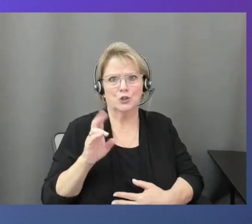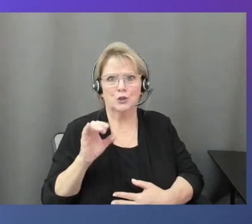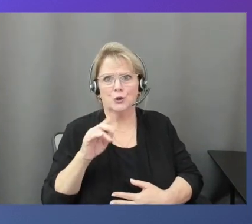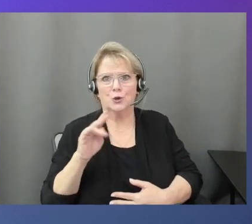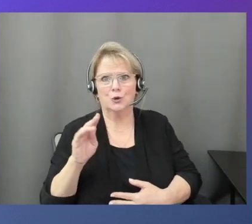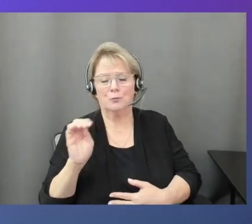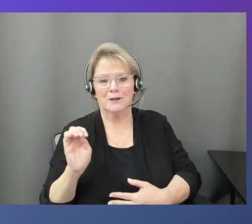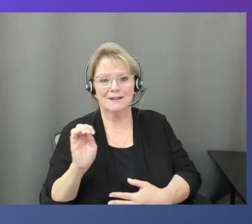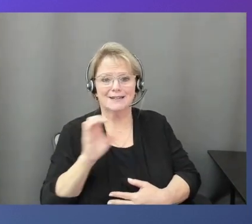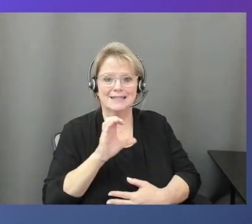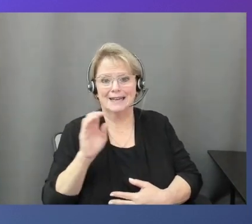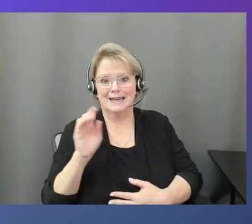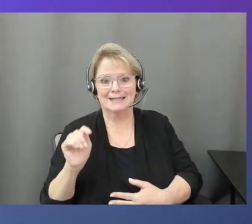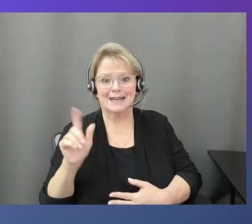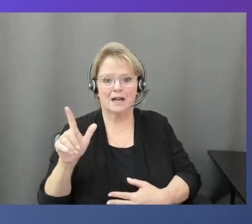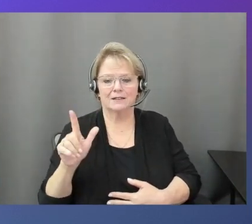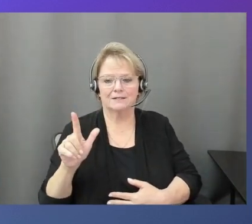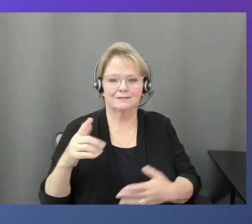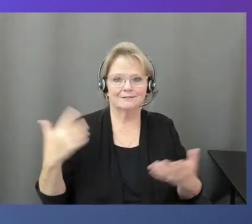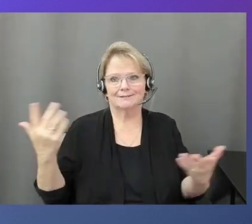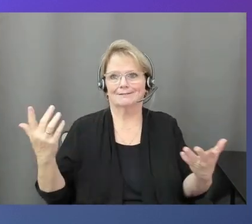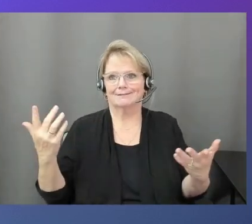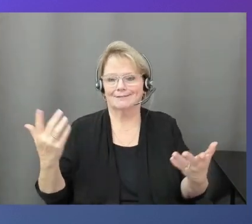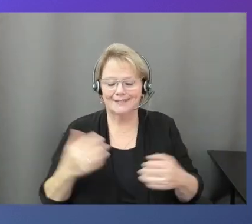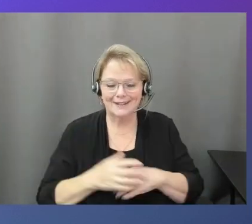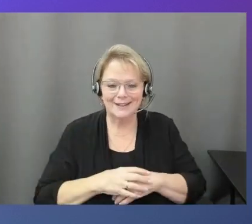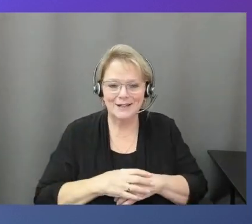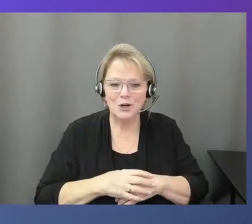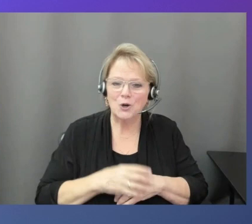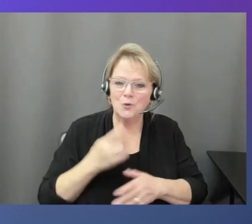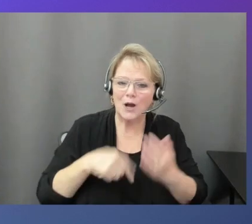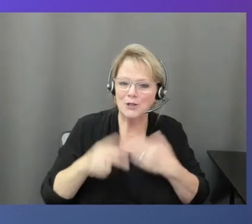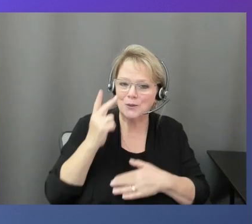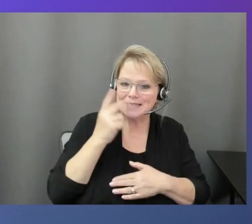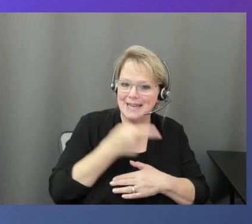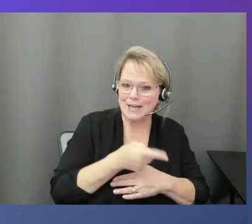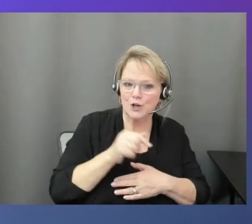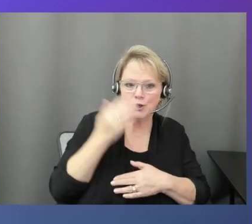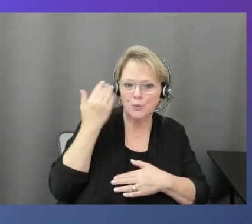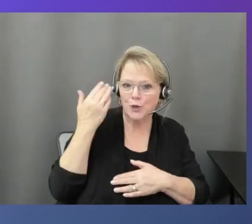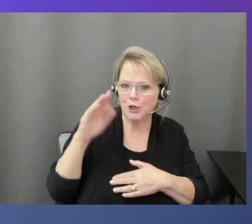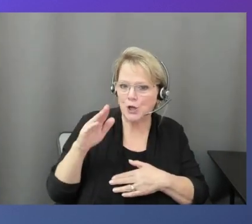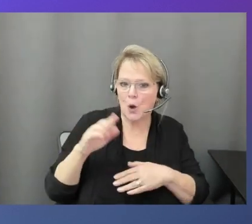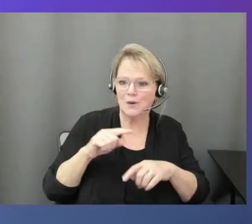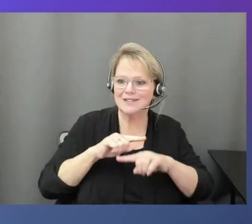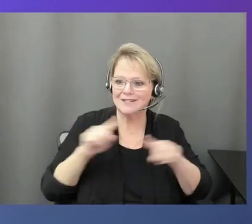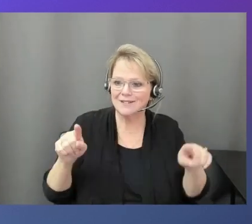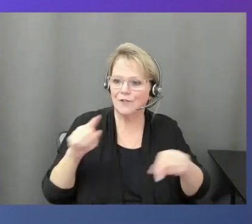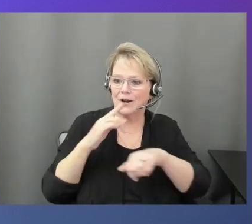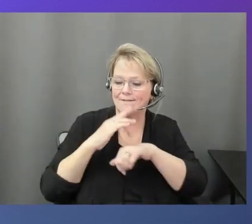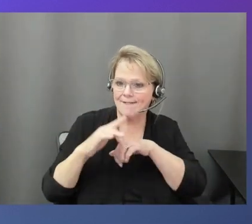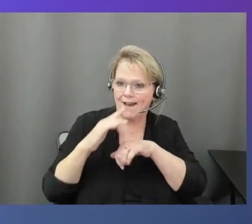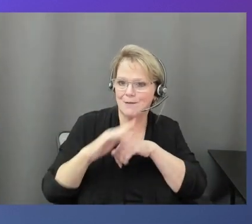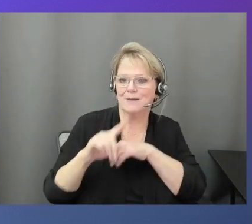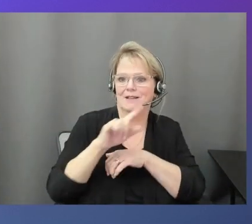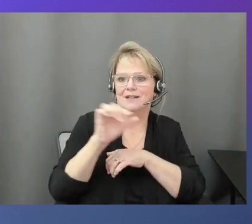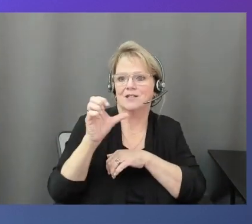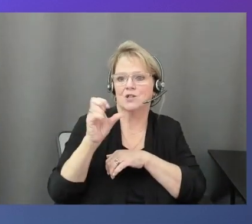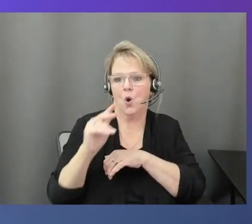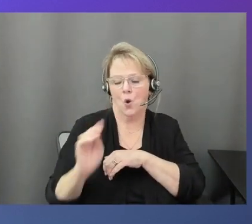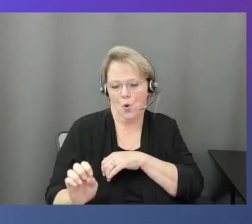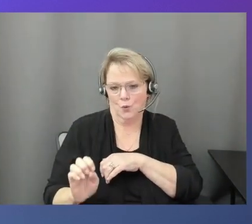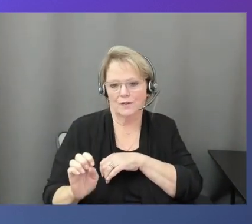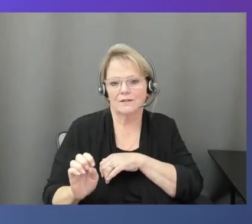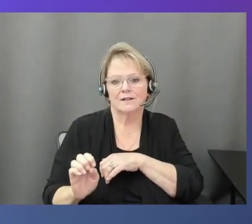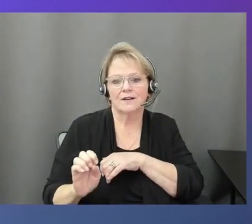AMI. But what you're seeing here, right? You wouldn't even know that it's a different availability zone. And that's by design, abstracting away the complexity of the